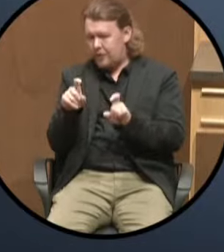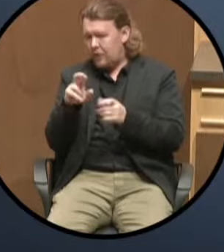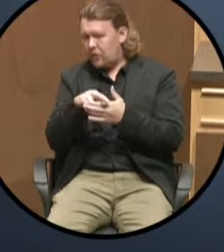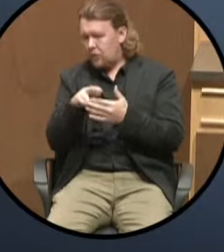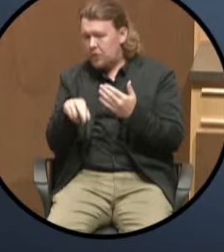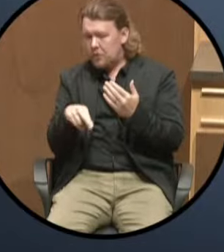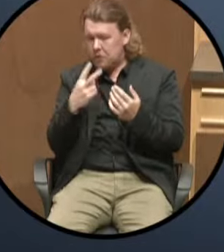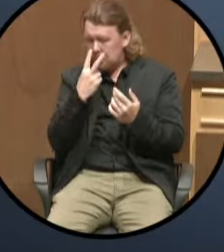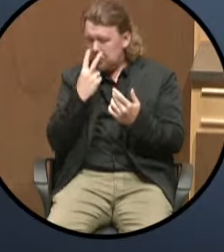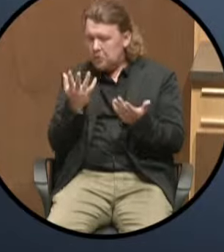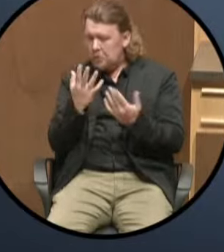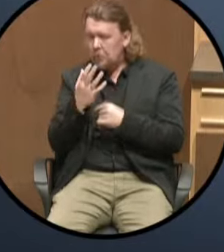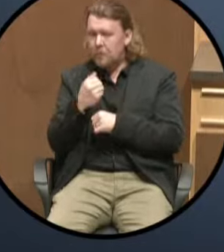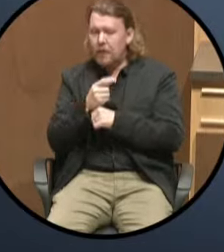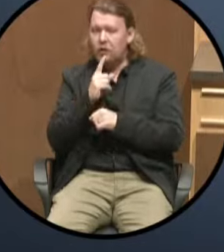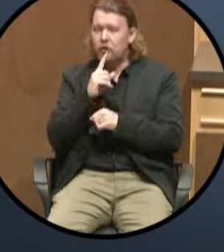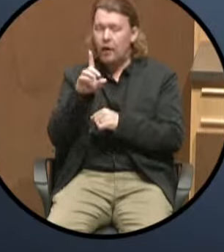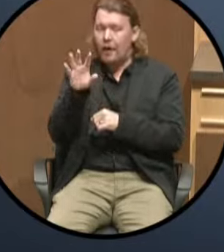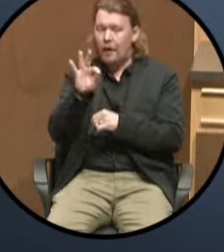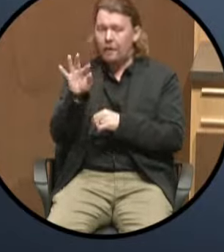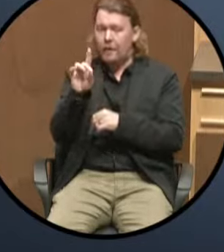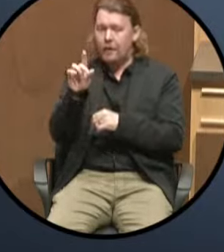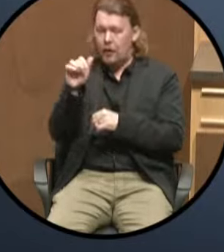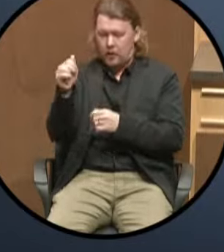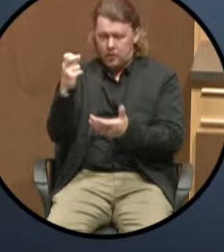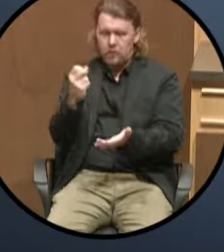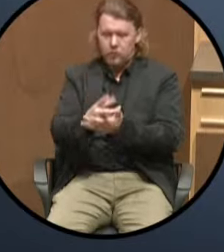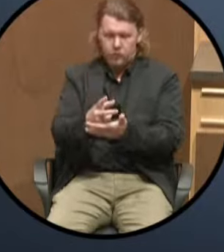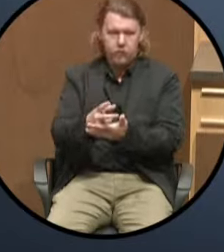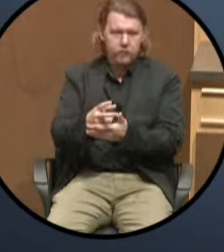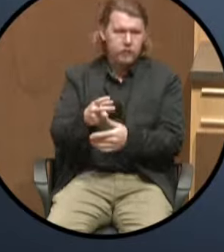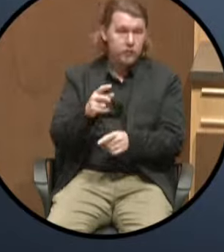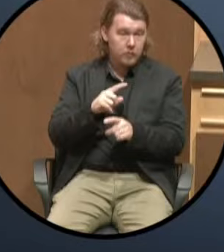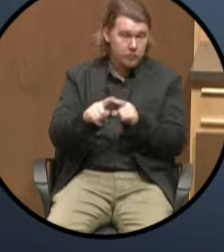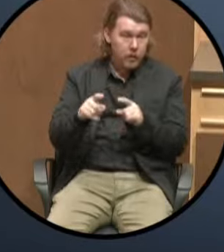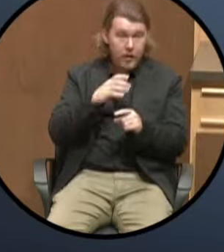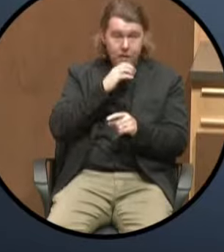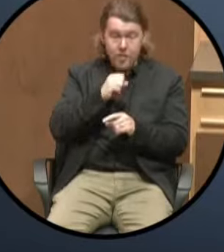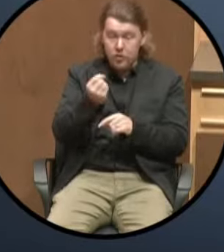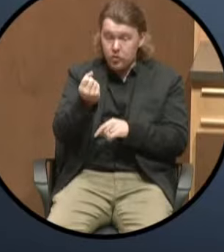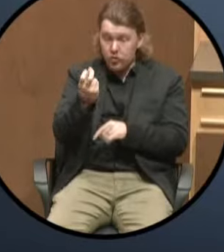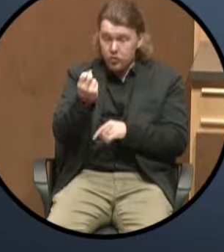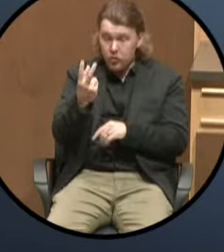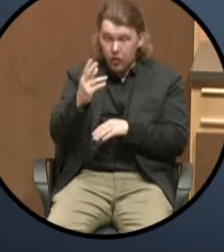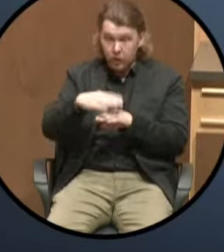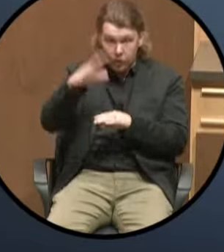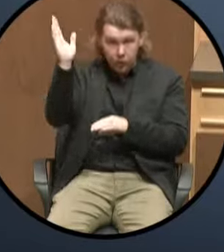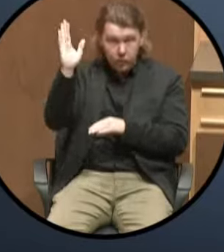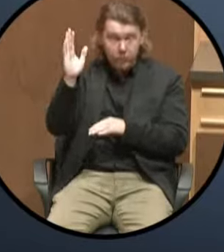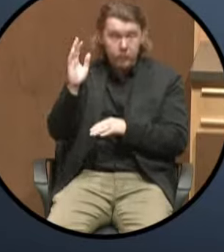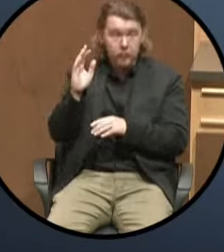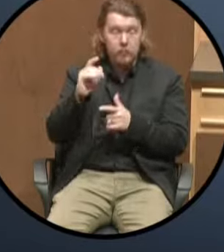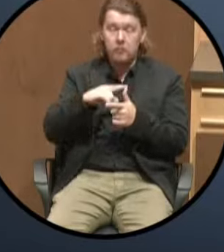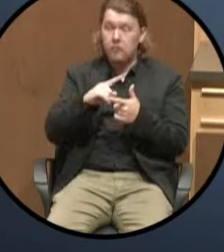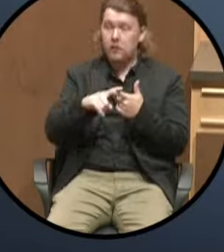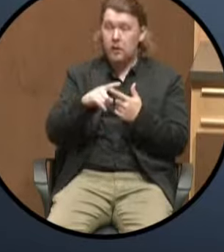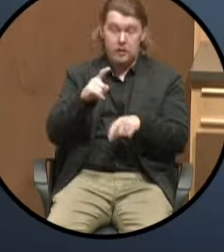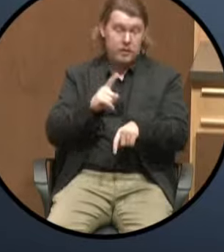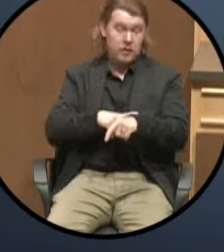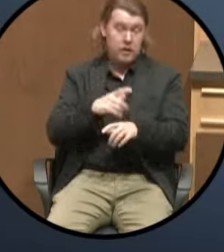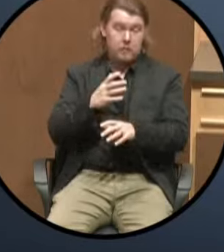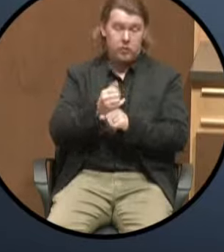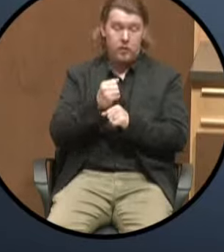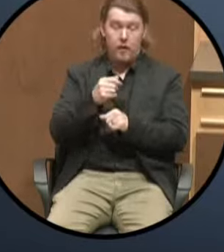the application for FDA authorization is submitted. But again, if you're 12 years or age and older, the time to get